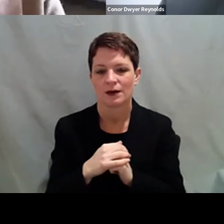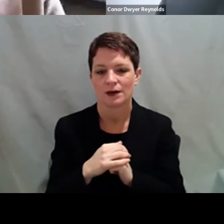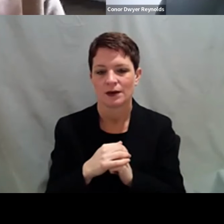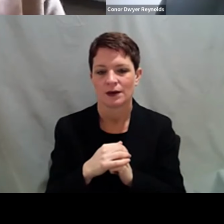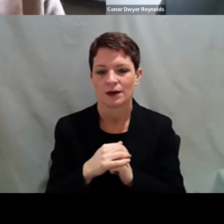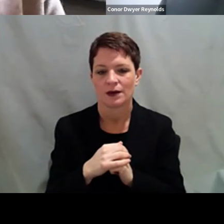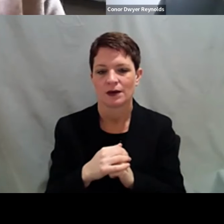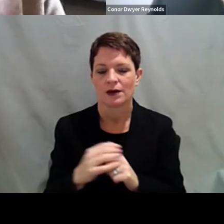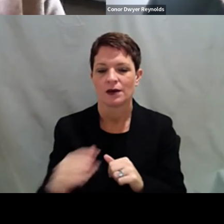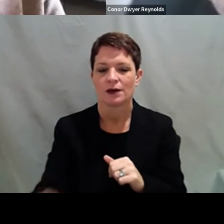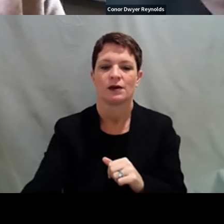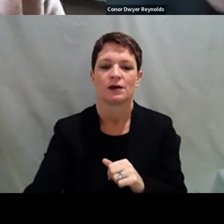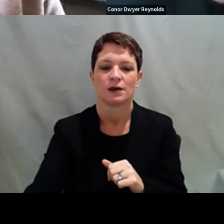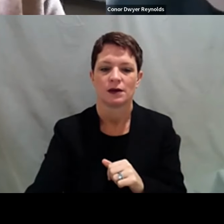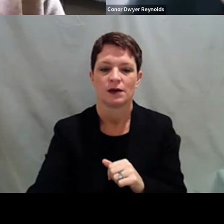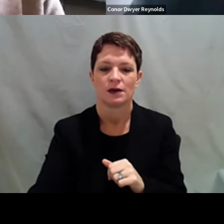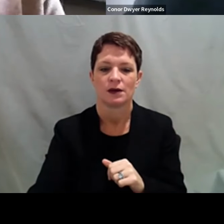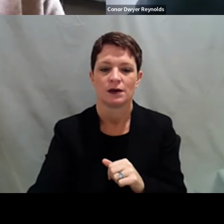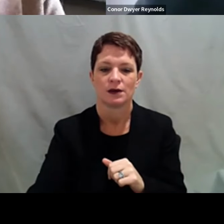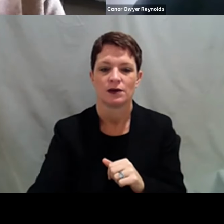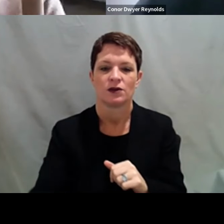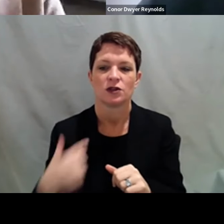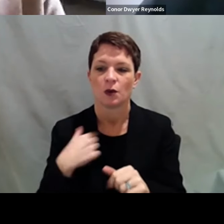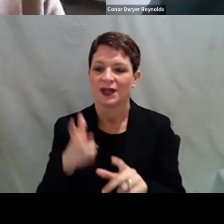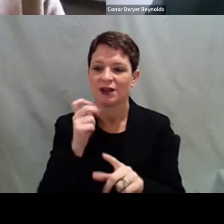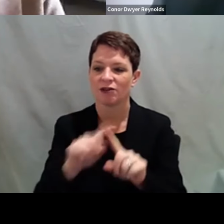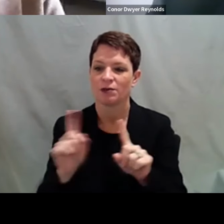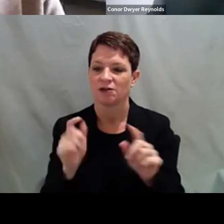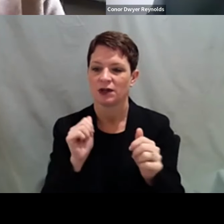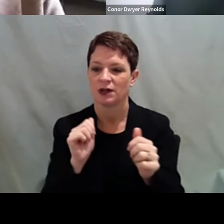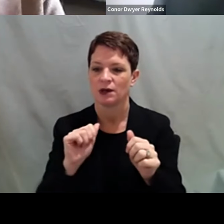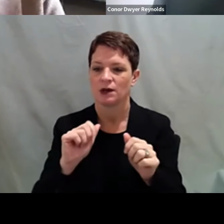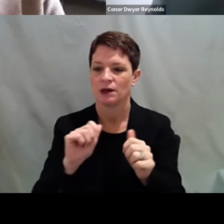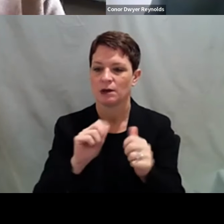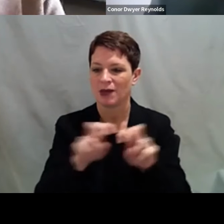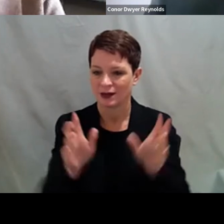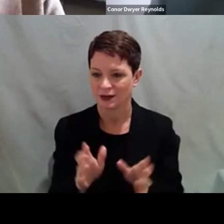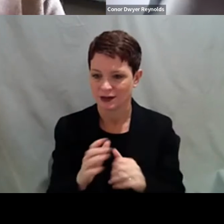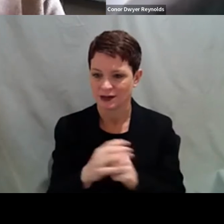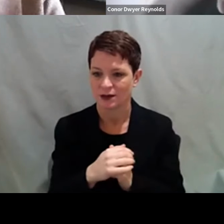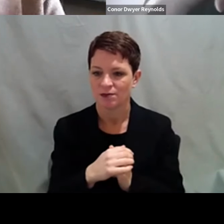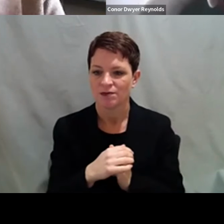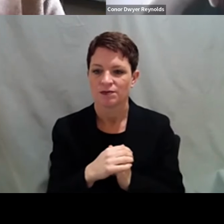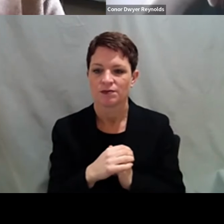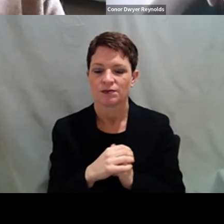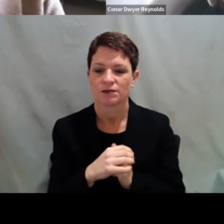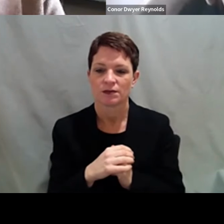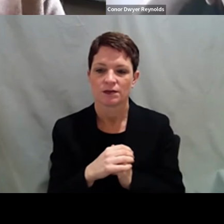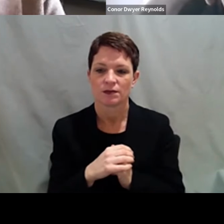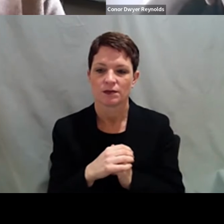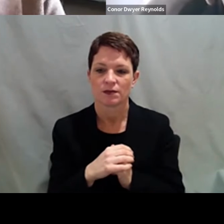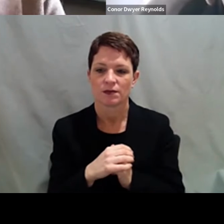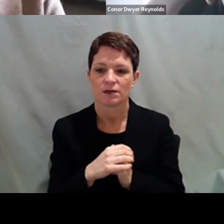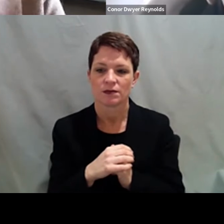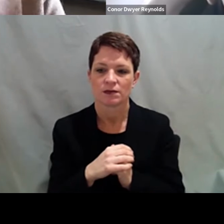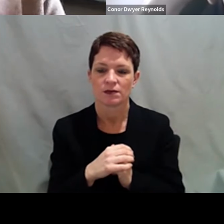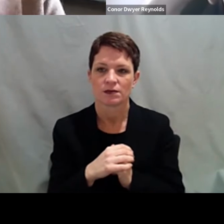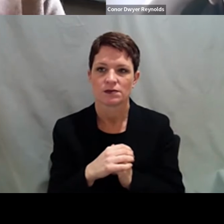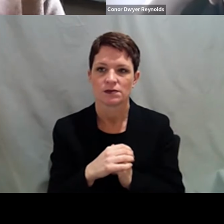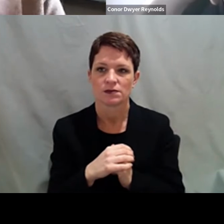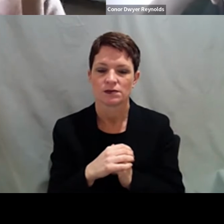some of the different panelists. So the first question for Professor